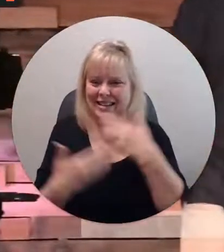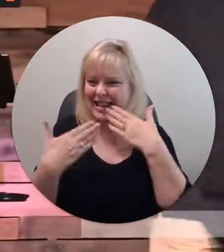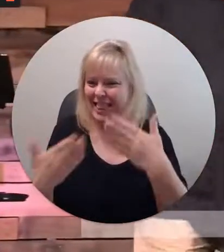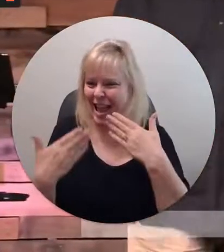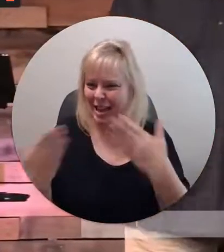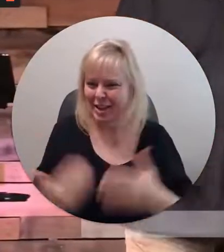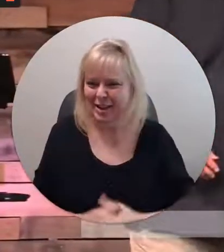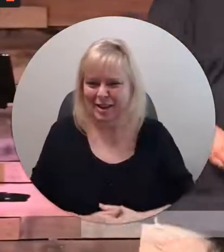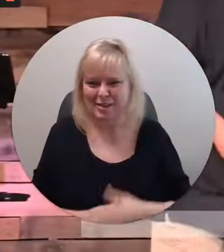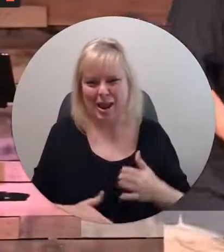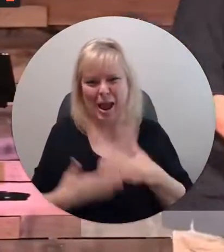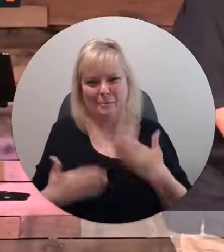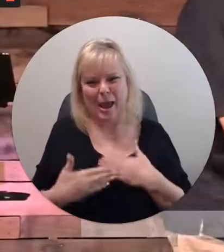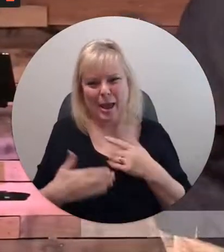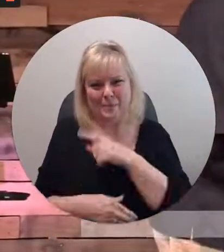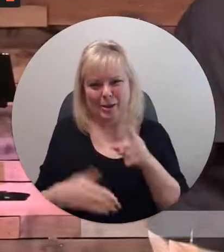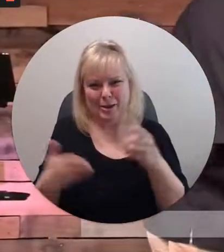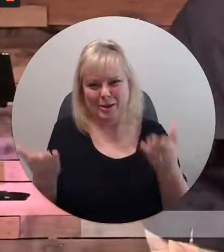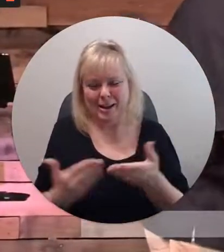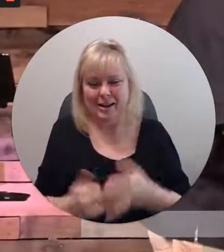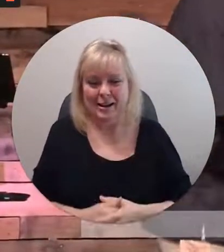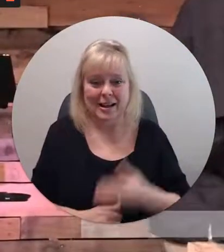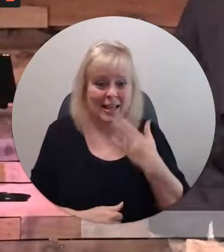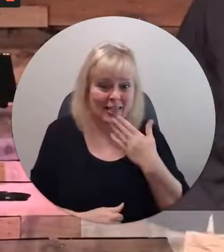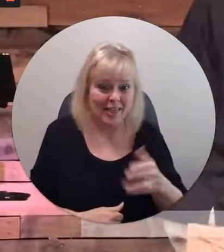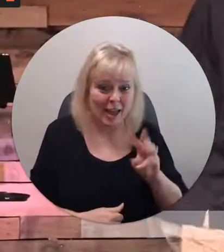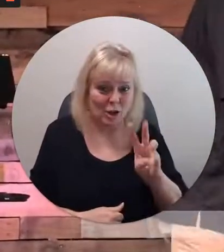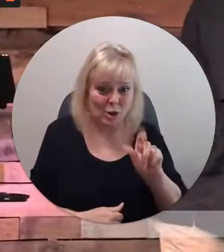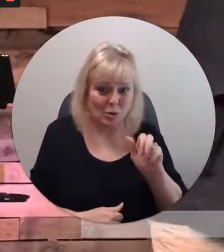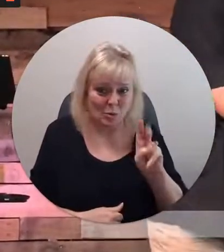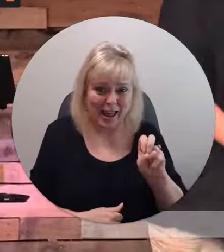Thank you, Wayne. I know I'll need that before the end of the service.